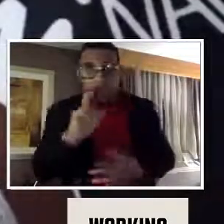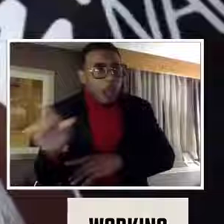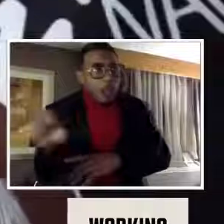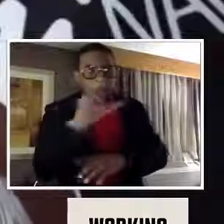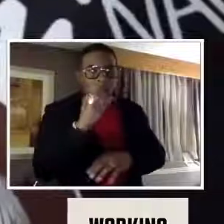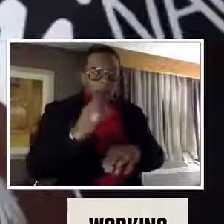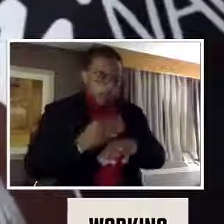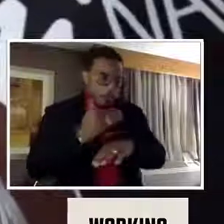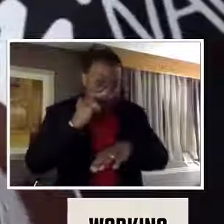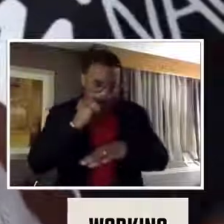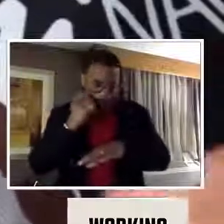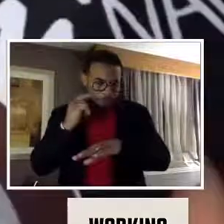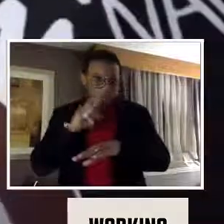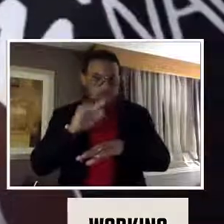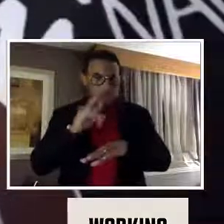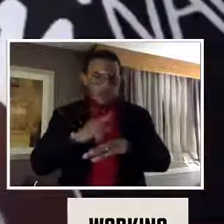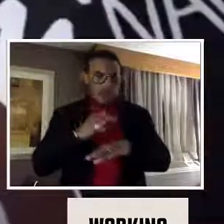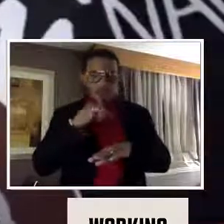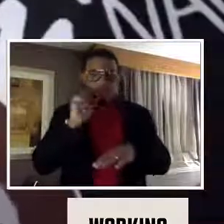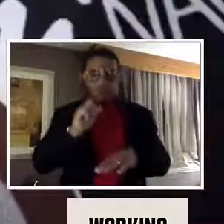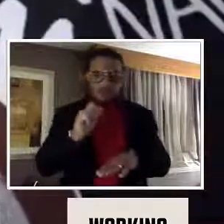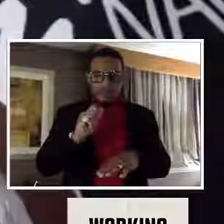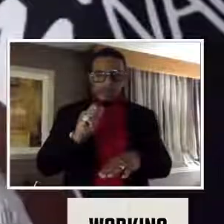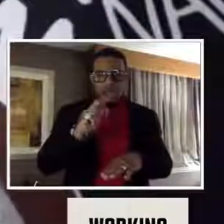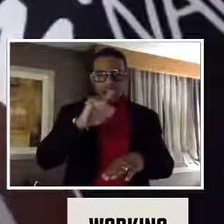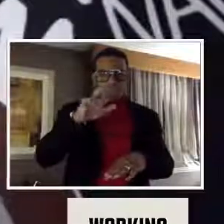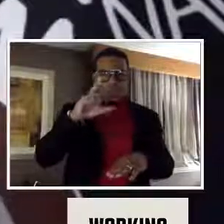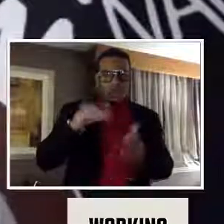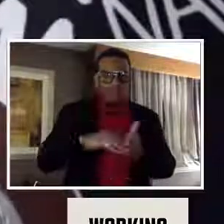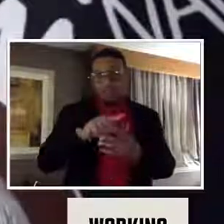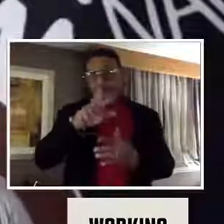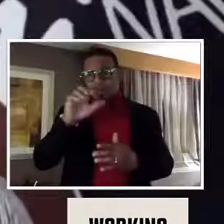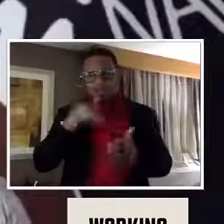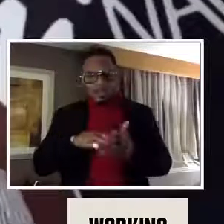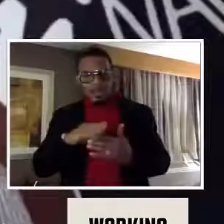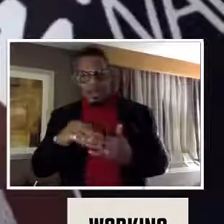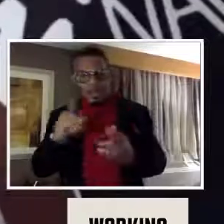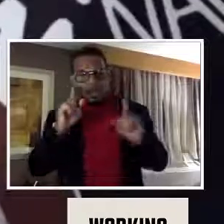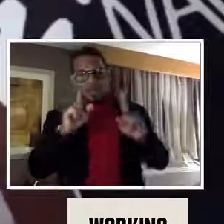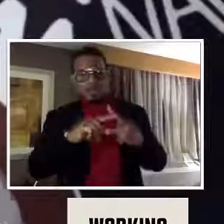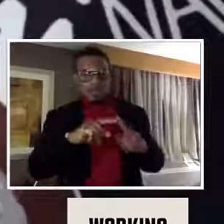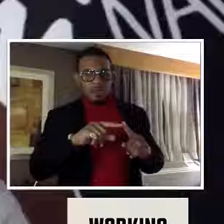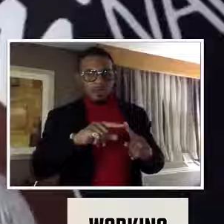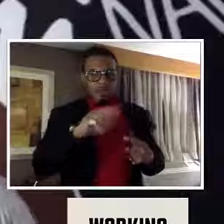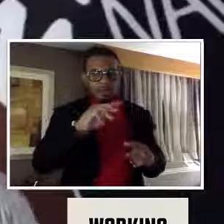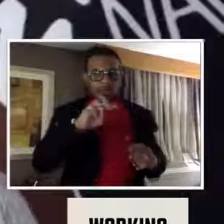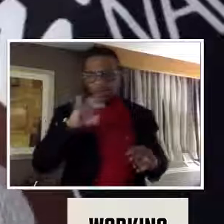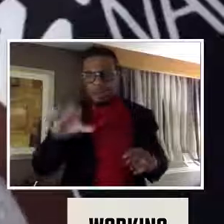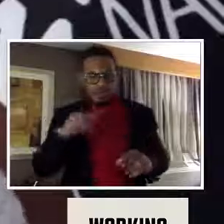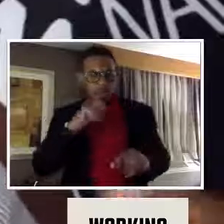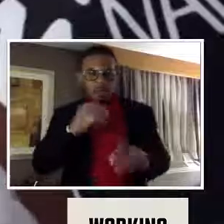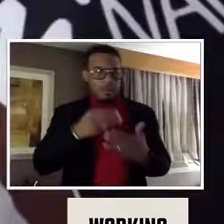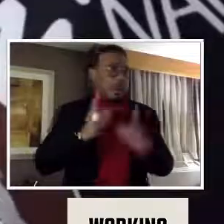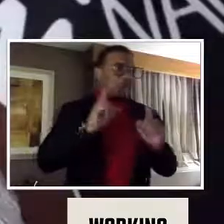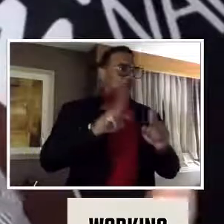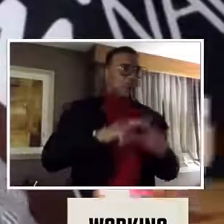burn my skin for 22 hours. We don't need $130,000 to $300,000 going to MRAPs. And we don't need money going to the rubber bullets and the